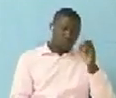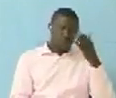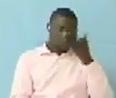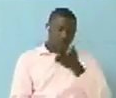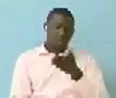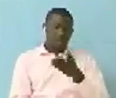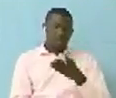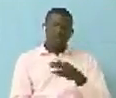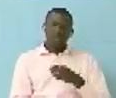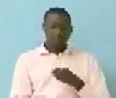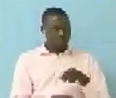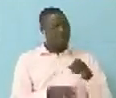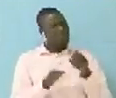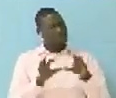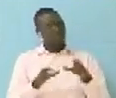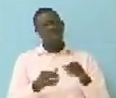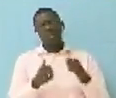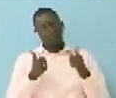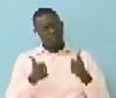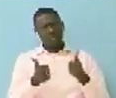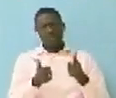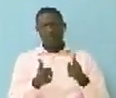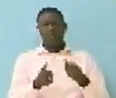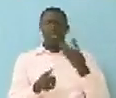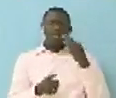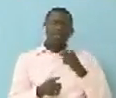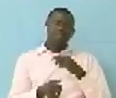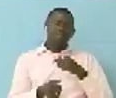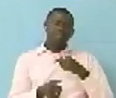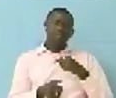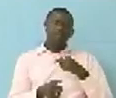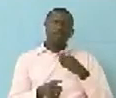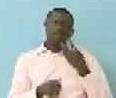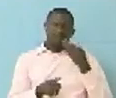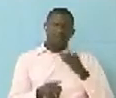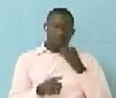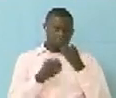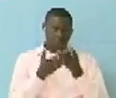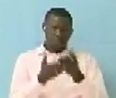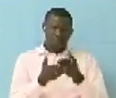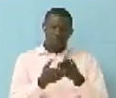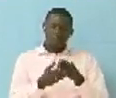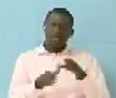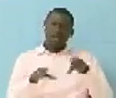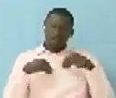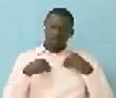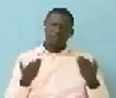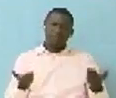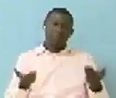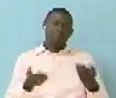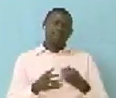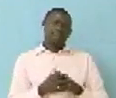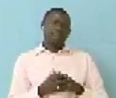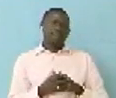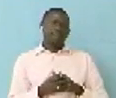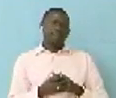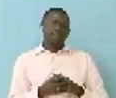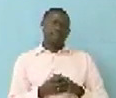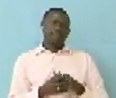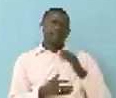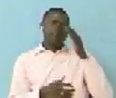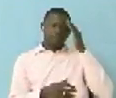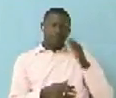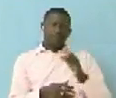They confirm to you, take it from them. Thank you very much. And Modou Sanyang